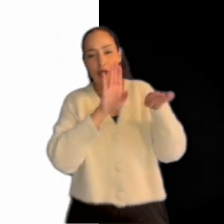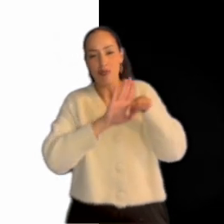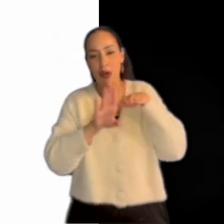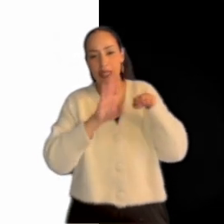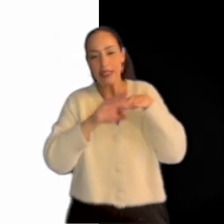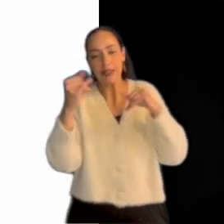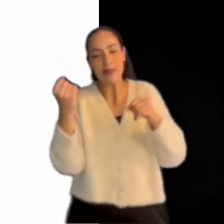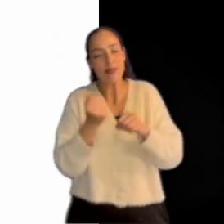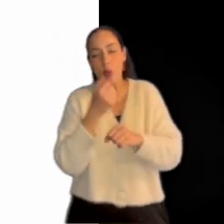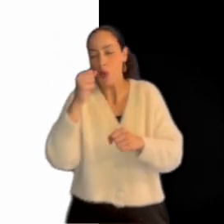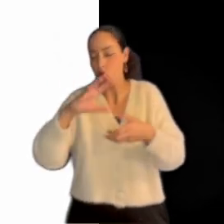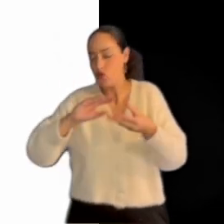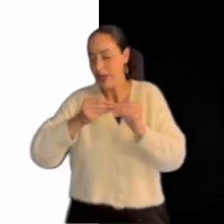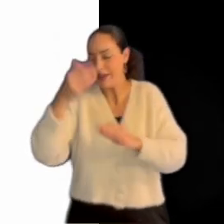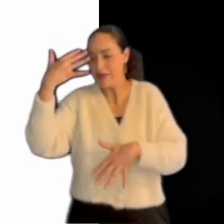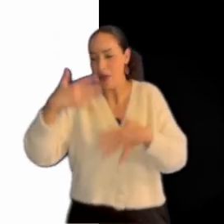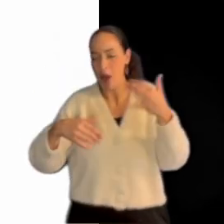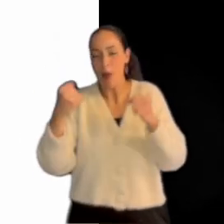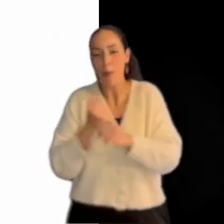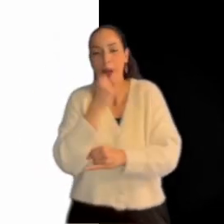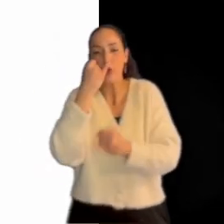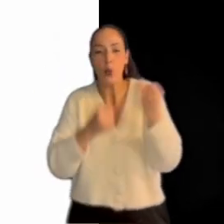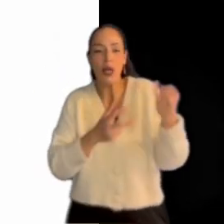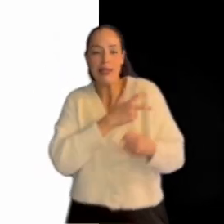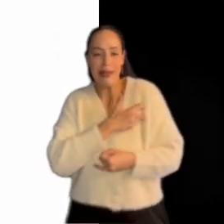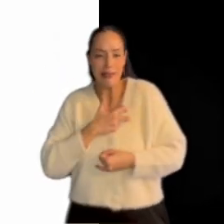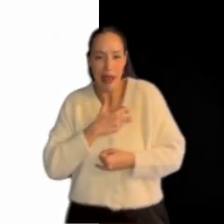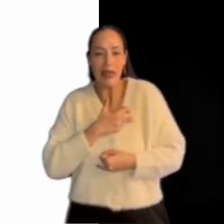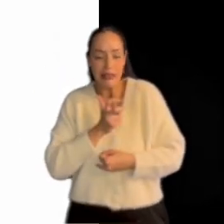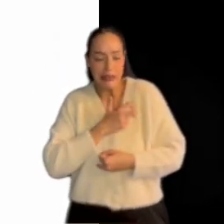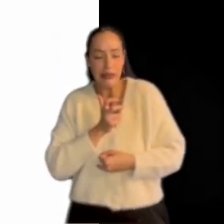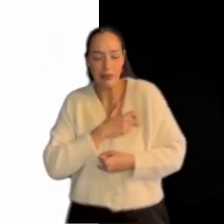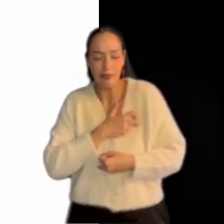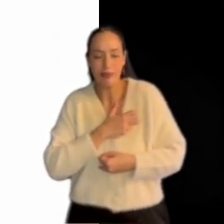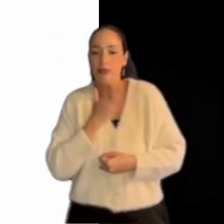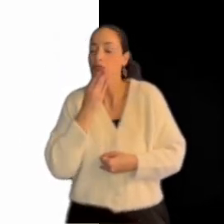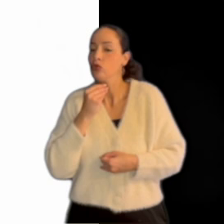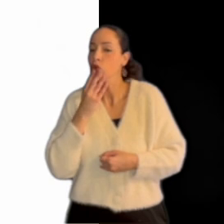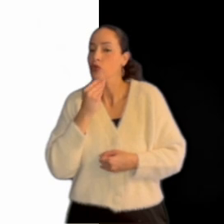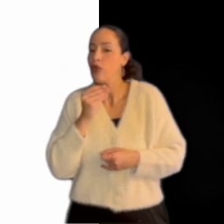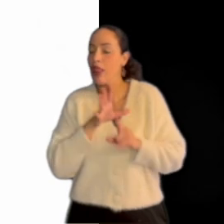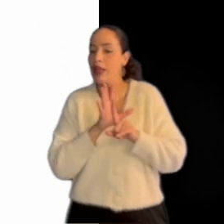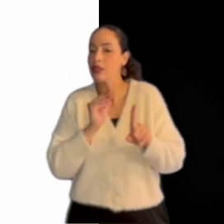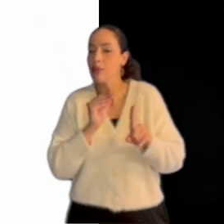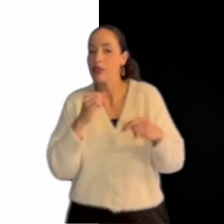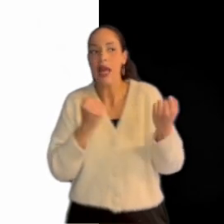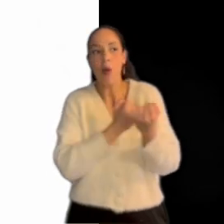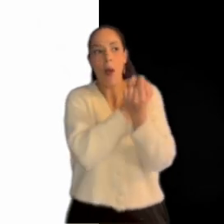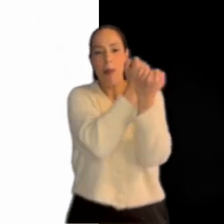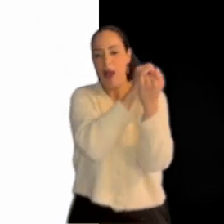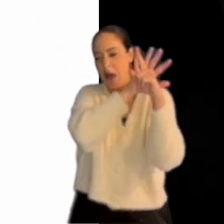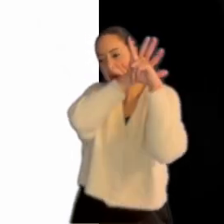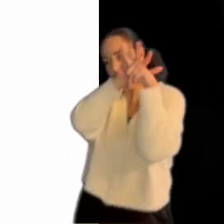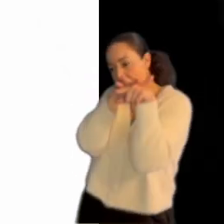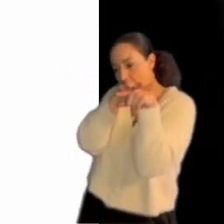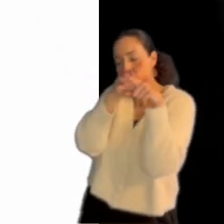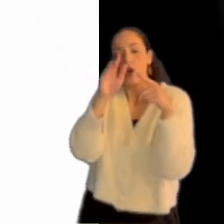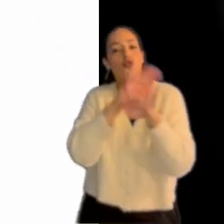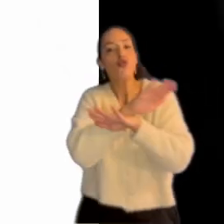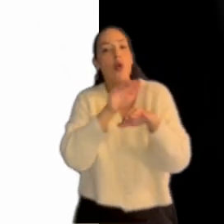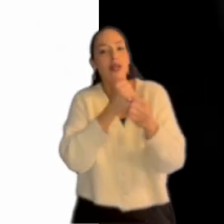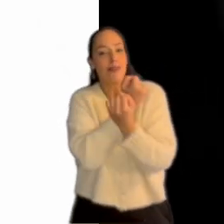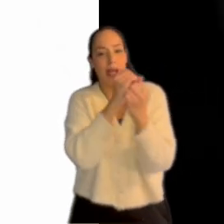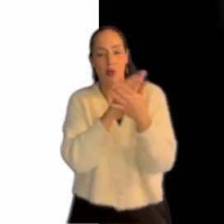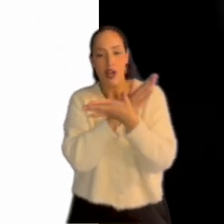exacerbated distress. These offer useful examples of how power over, rather than power sharing, is used to exert authority and